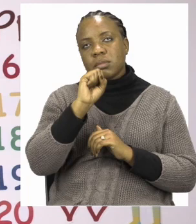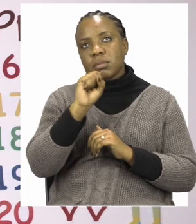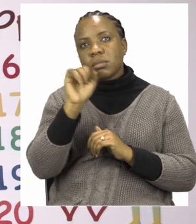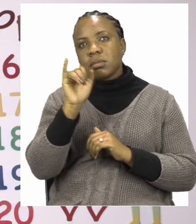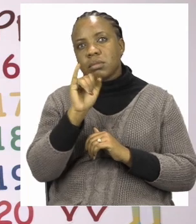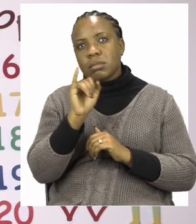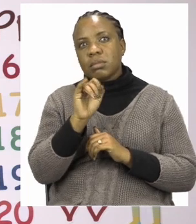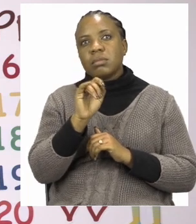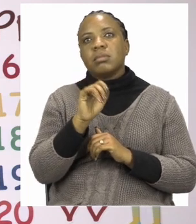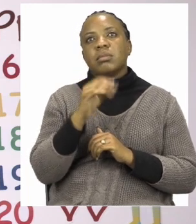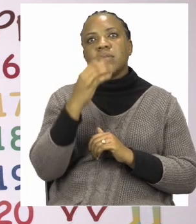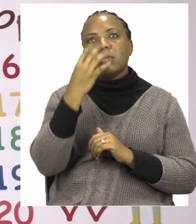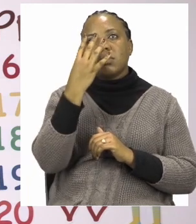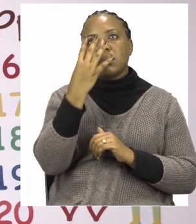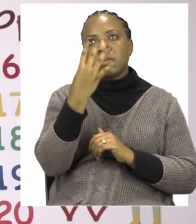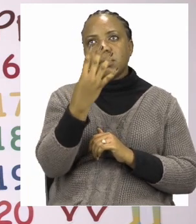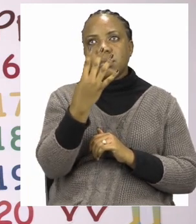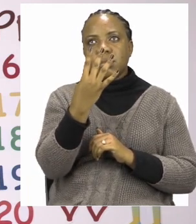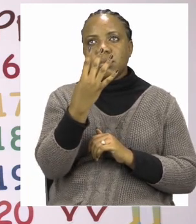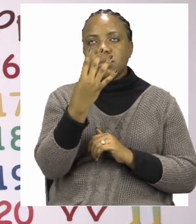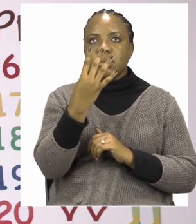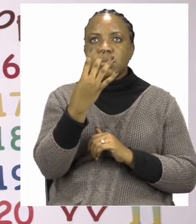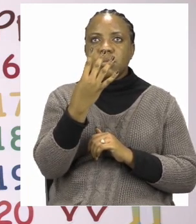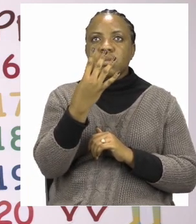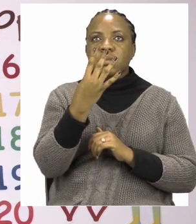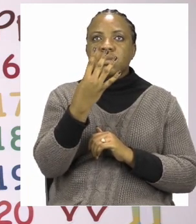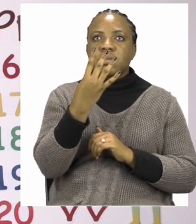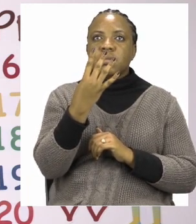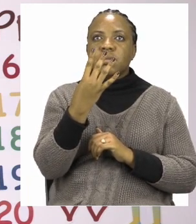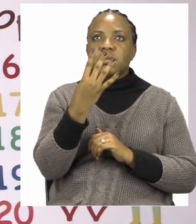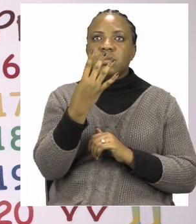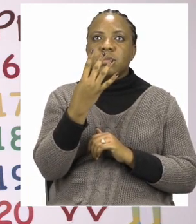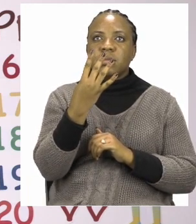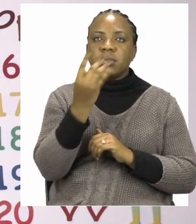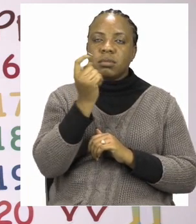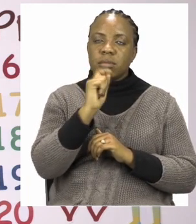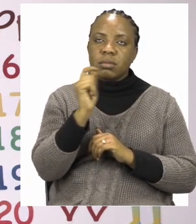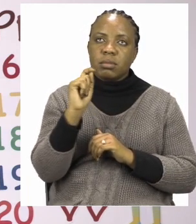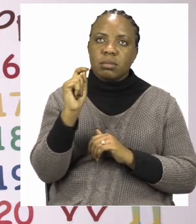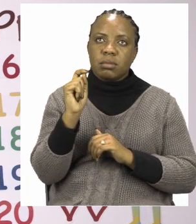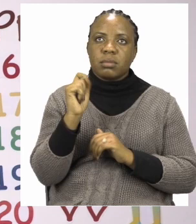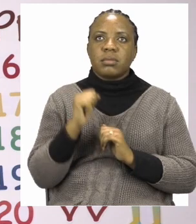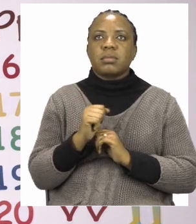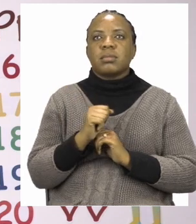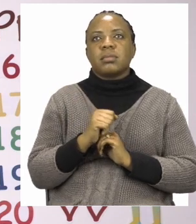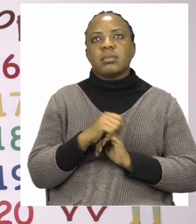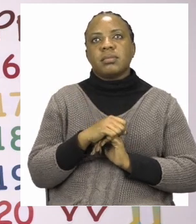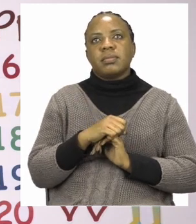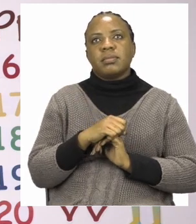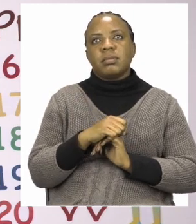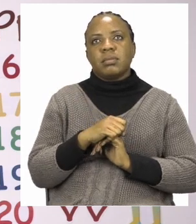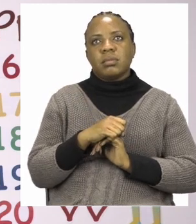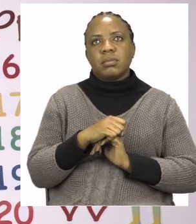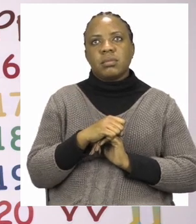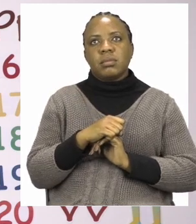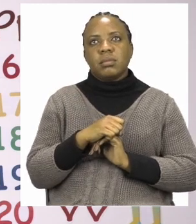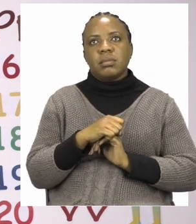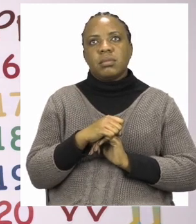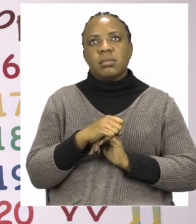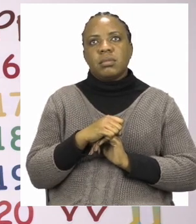is tens. So we're going to take our 4 and put it in the box, as if we are saying